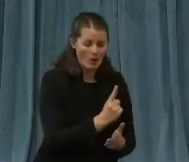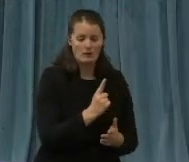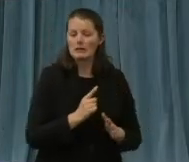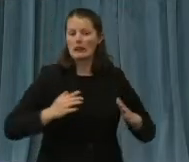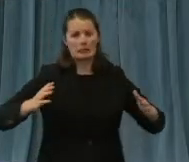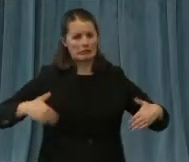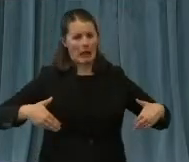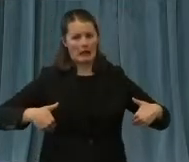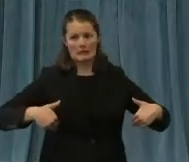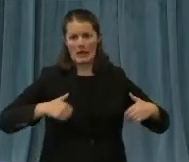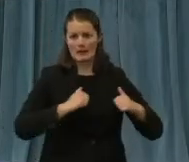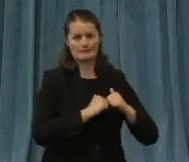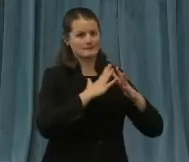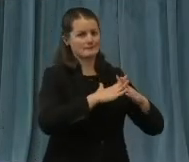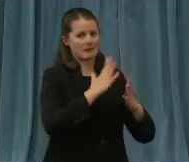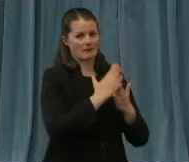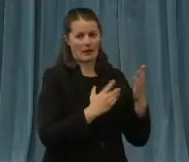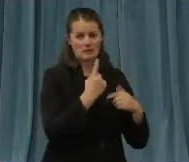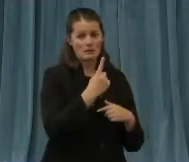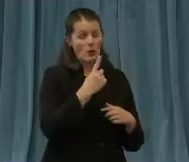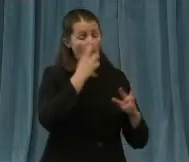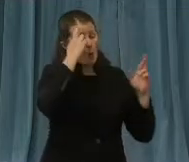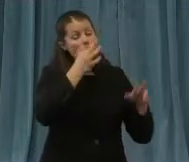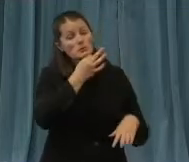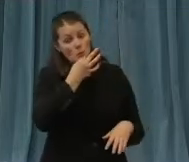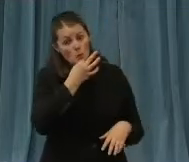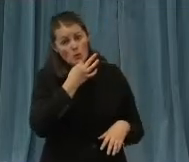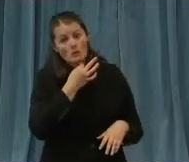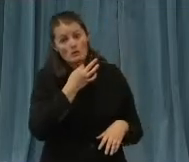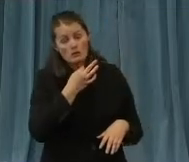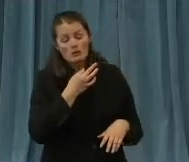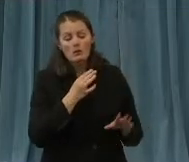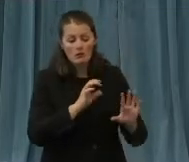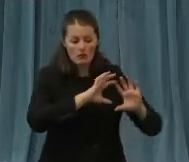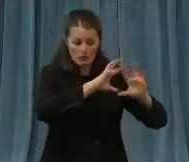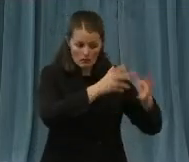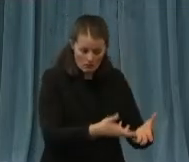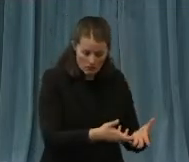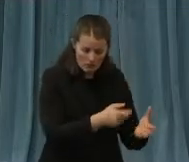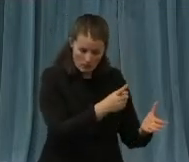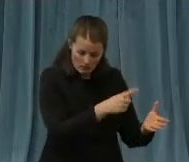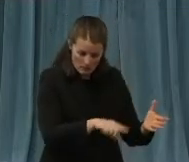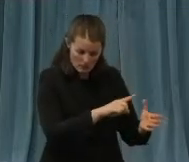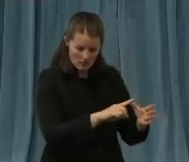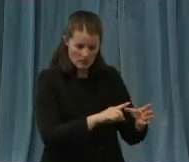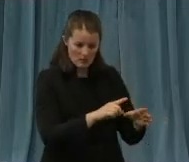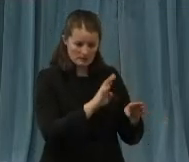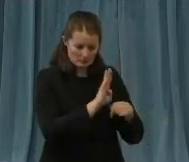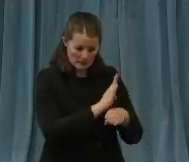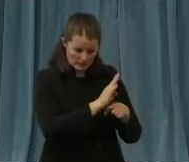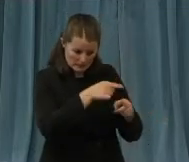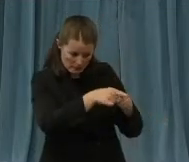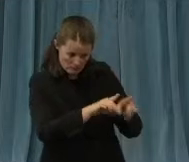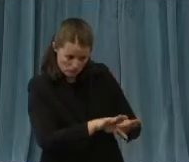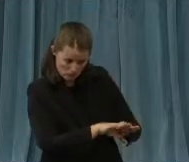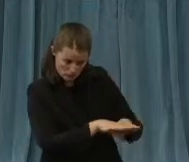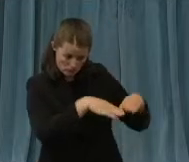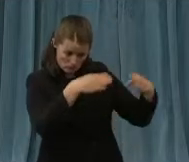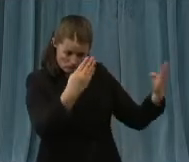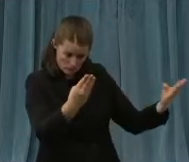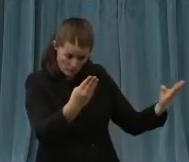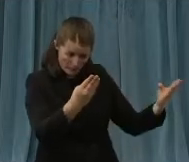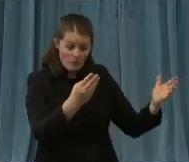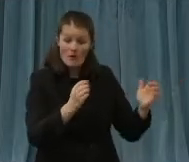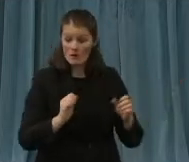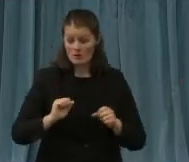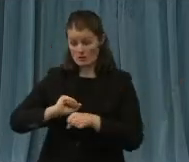yet. Hopefully we will be at phase 1 soon. And once we're at phase 1 and we continue to see progress without spikes in